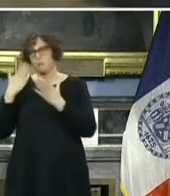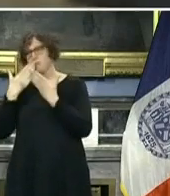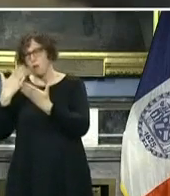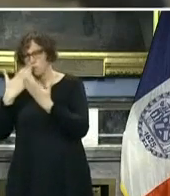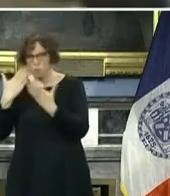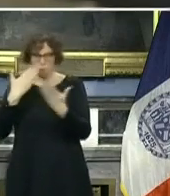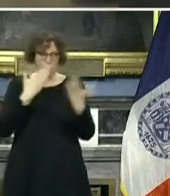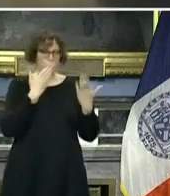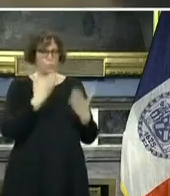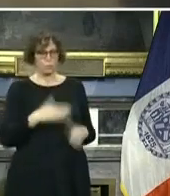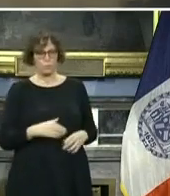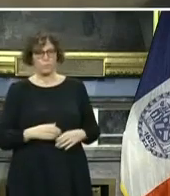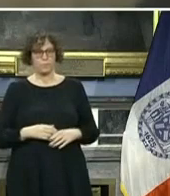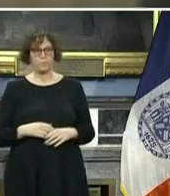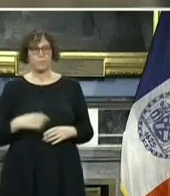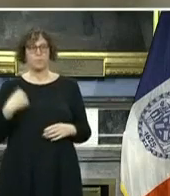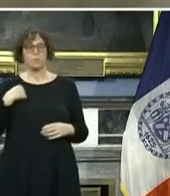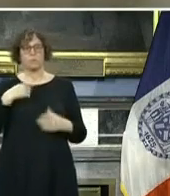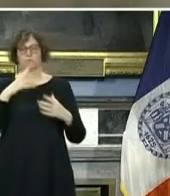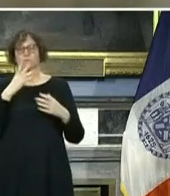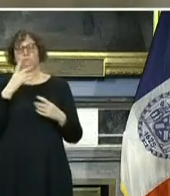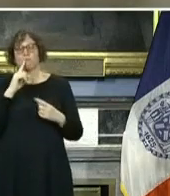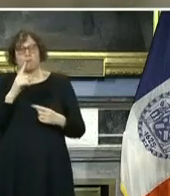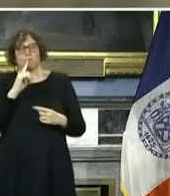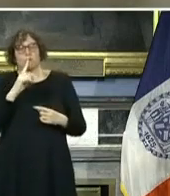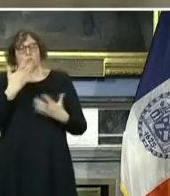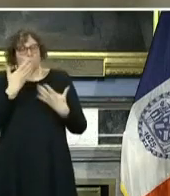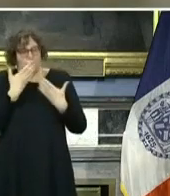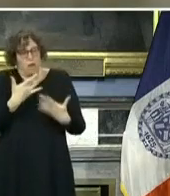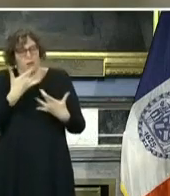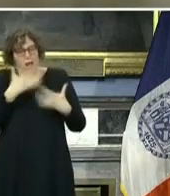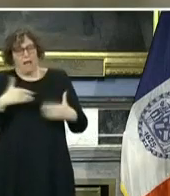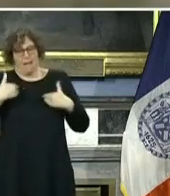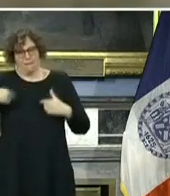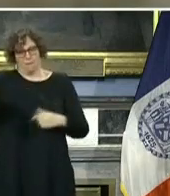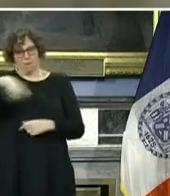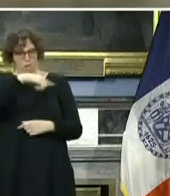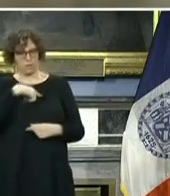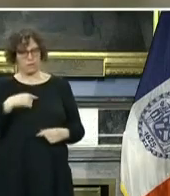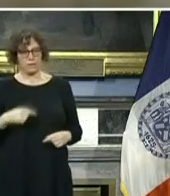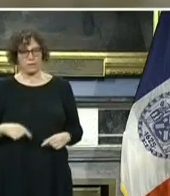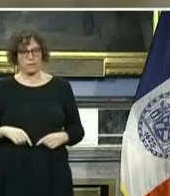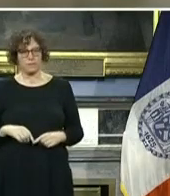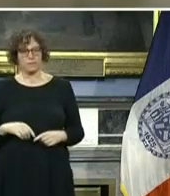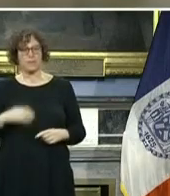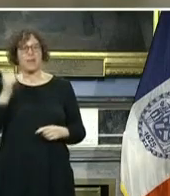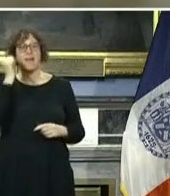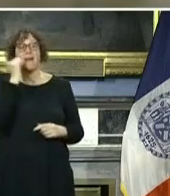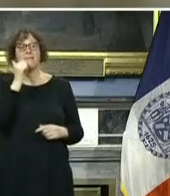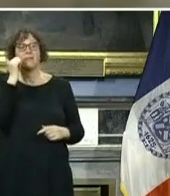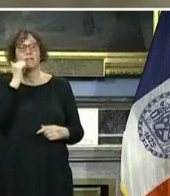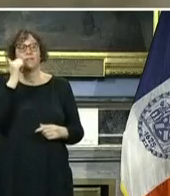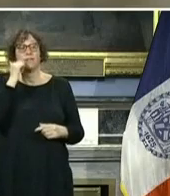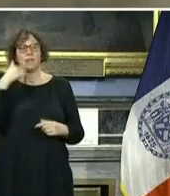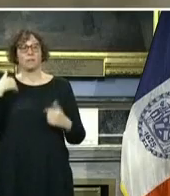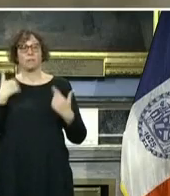Every day, we get to create and manufacture products for our heroes in the law enforcement and military